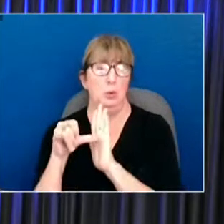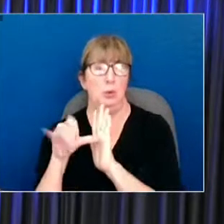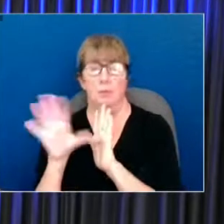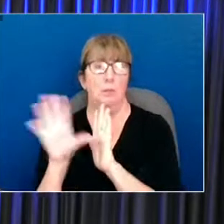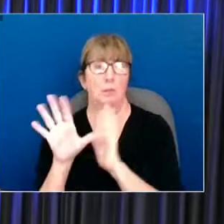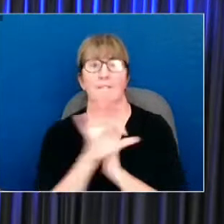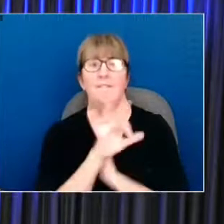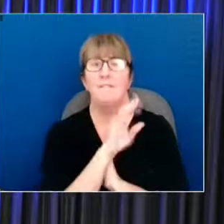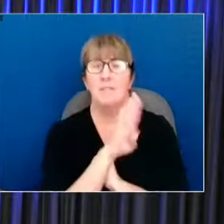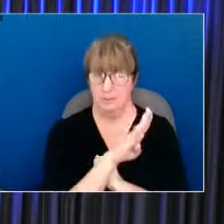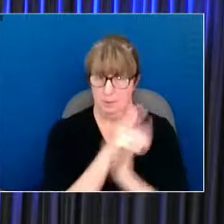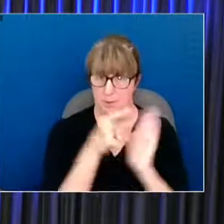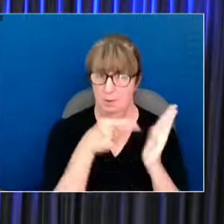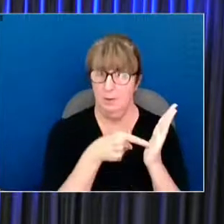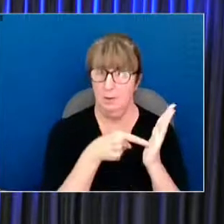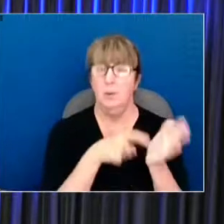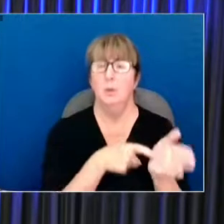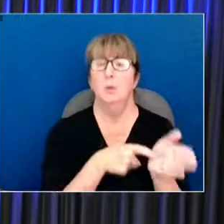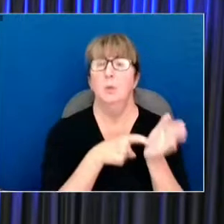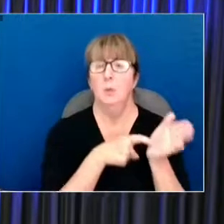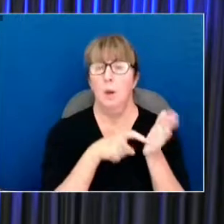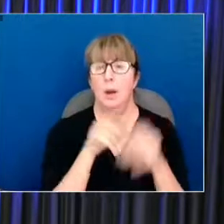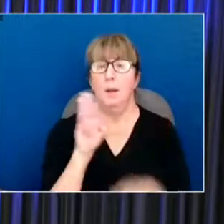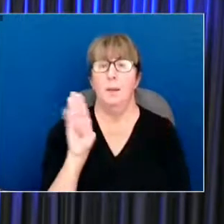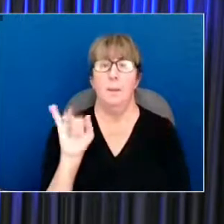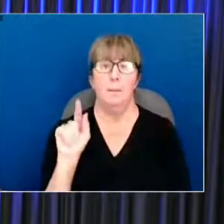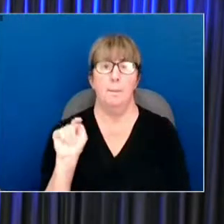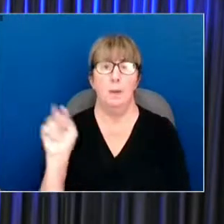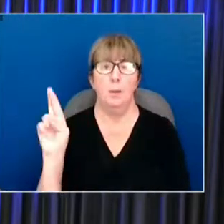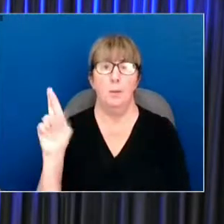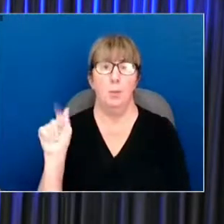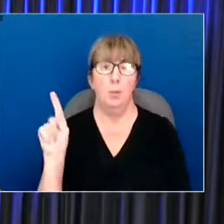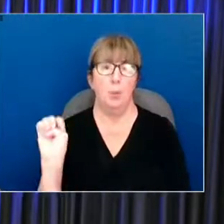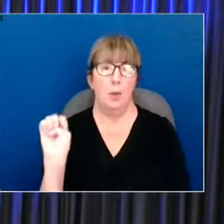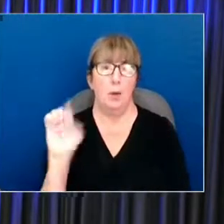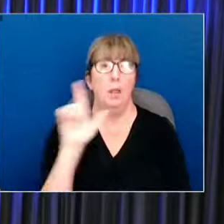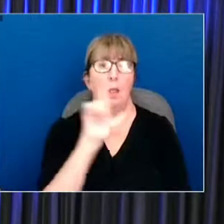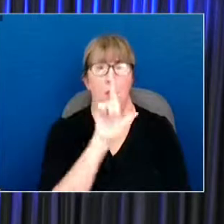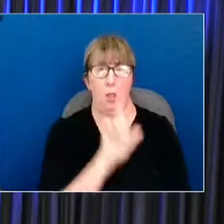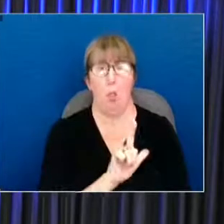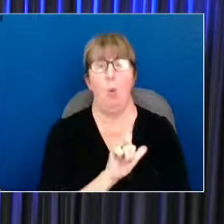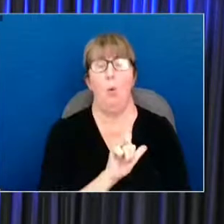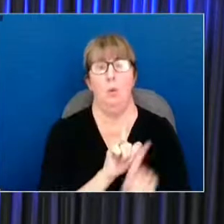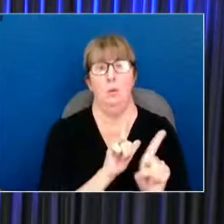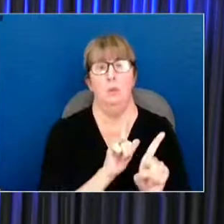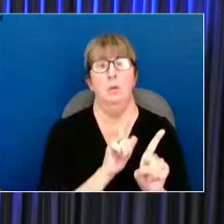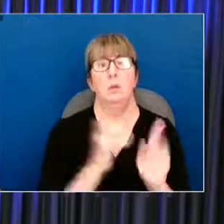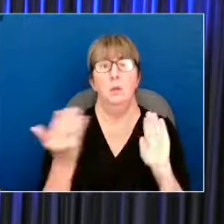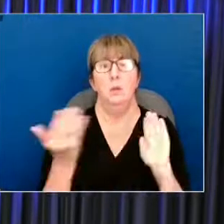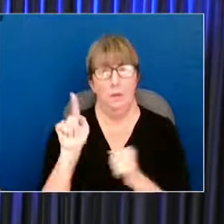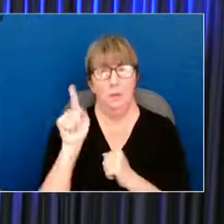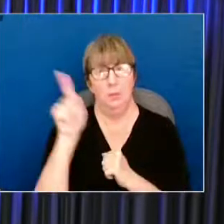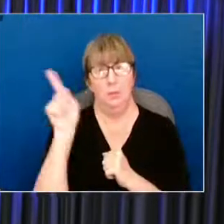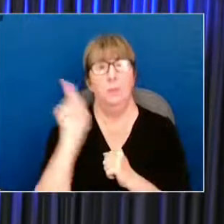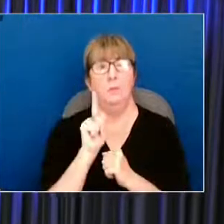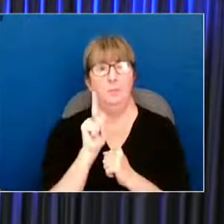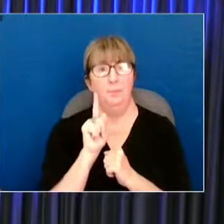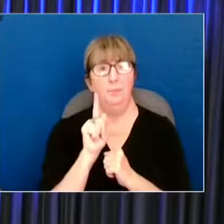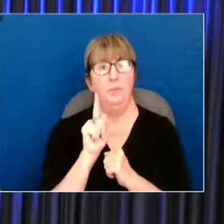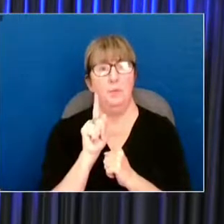Facebook requires the bit rate to be somewhat low in comparison to what we would use for the Granicus